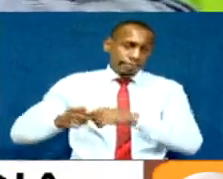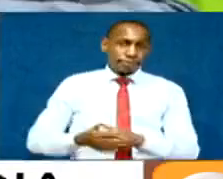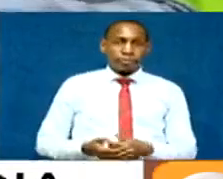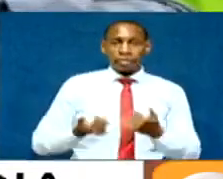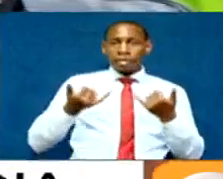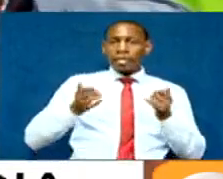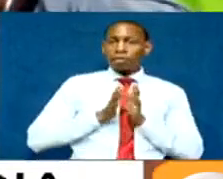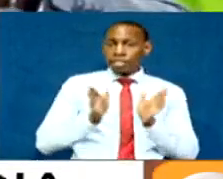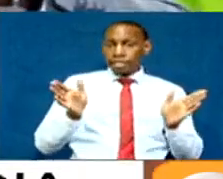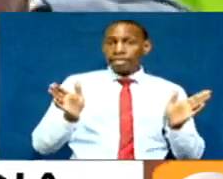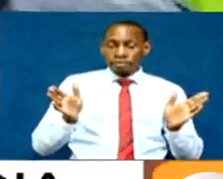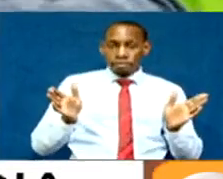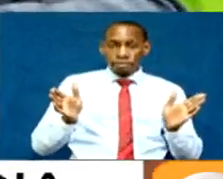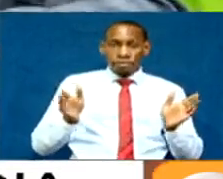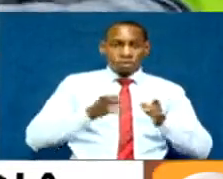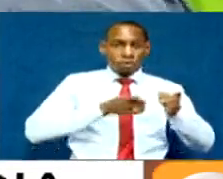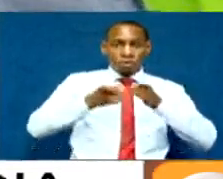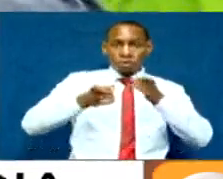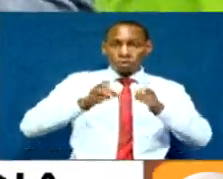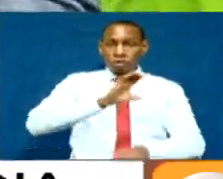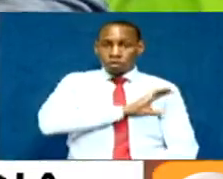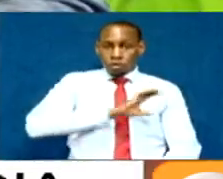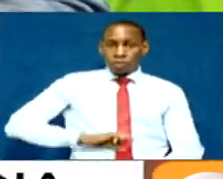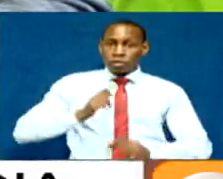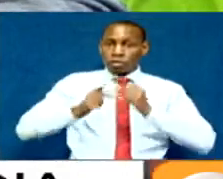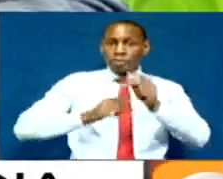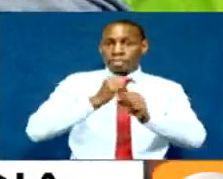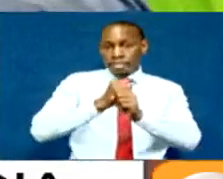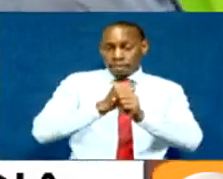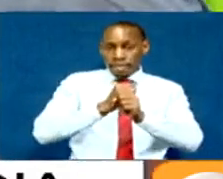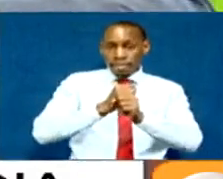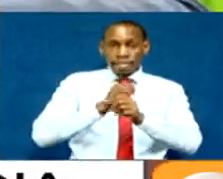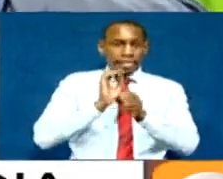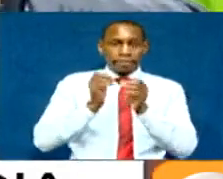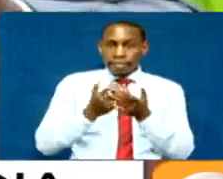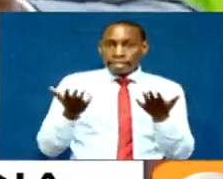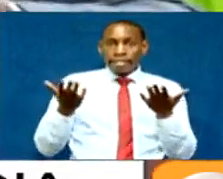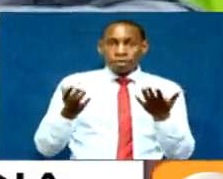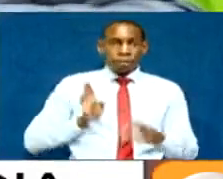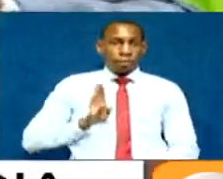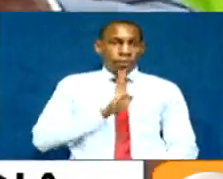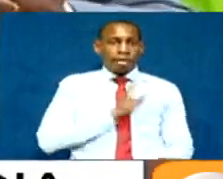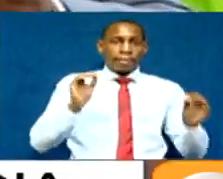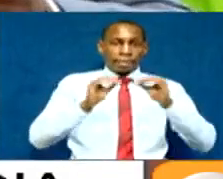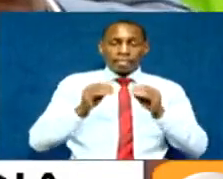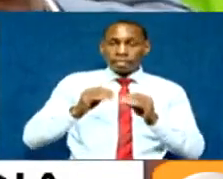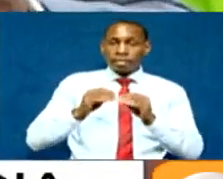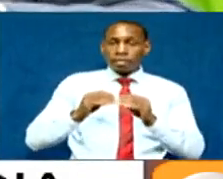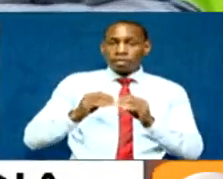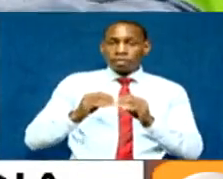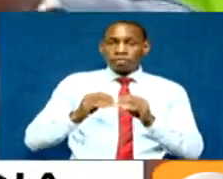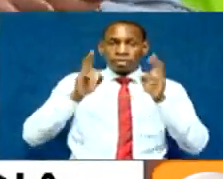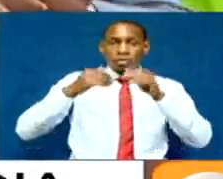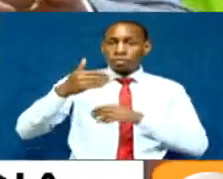the extent of running the commission, that's how we operate. And if in the board meetings, there are always